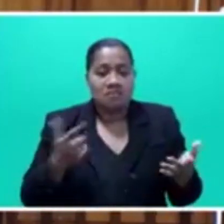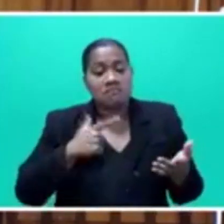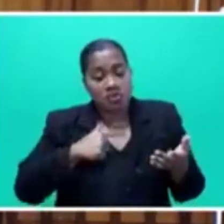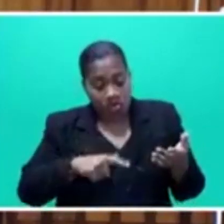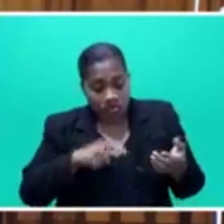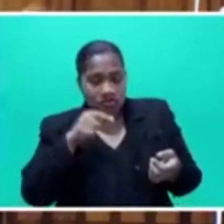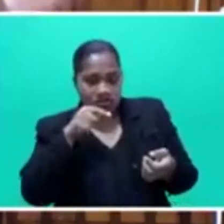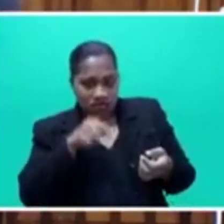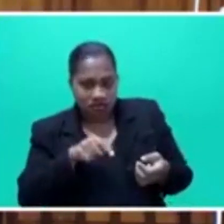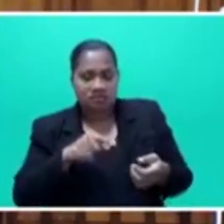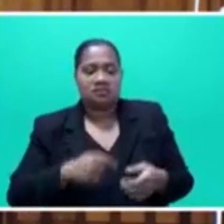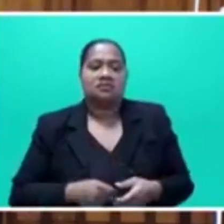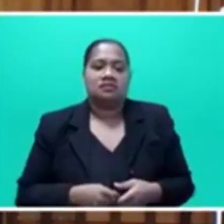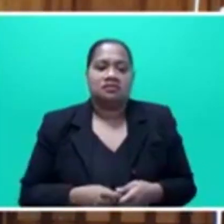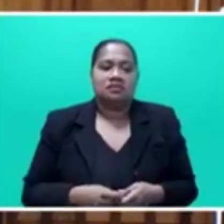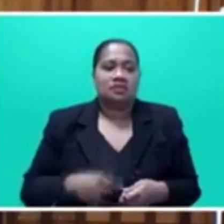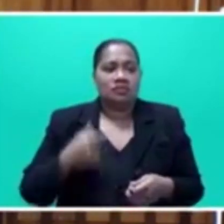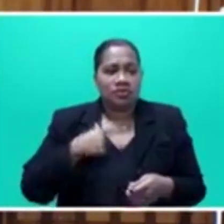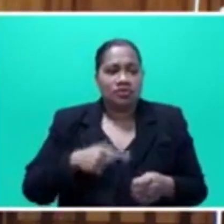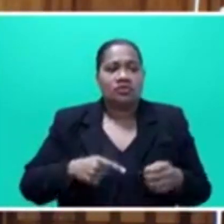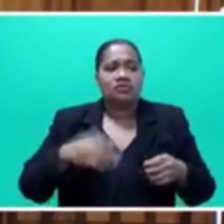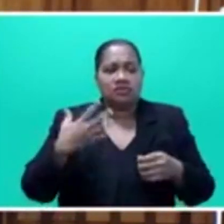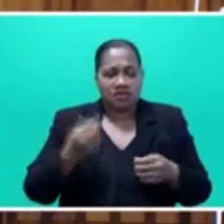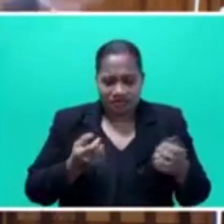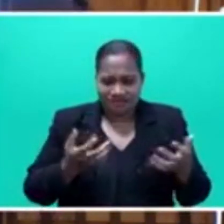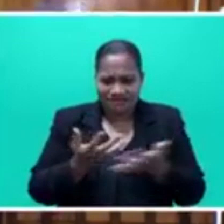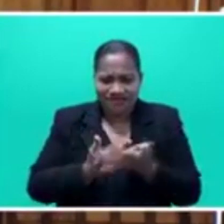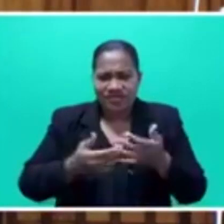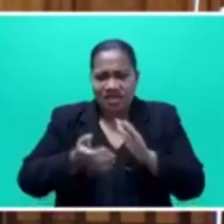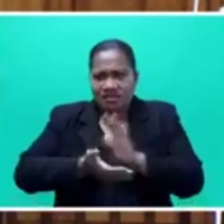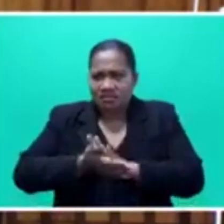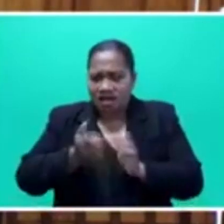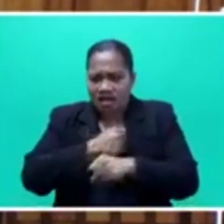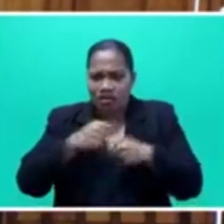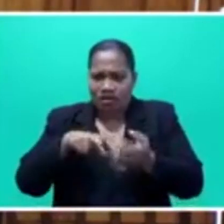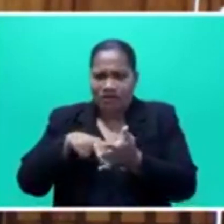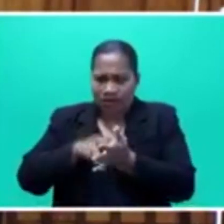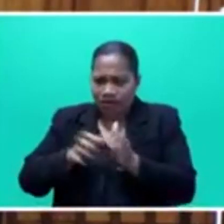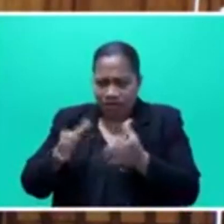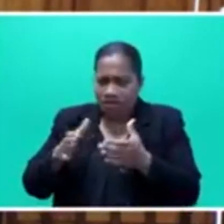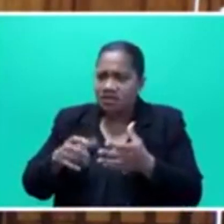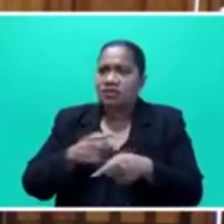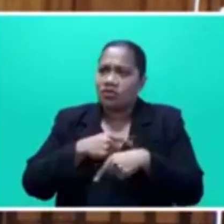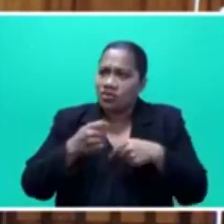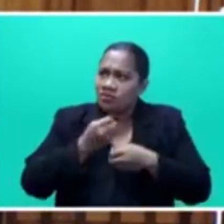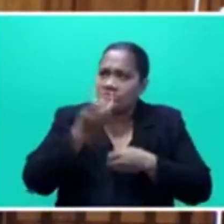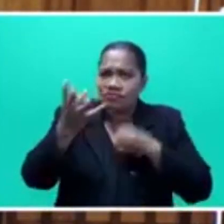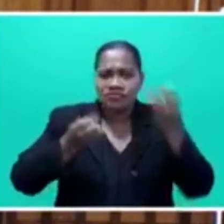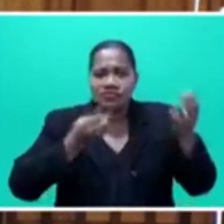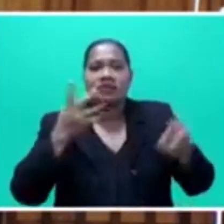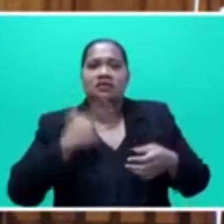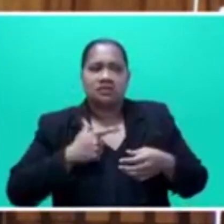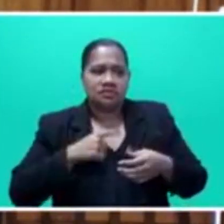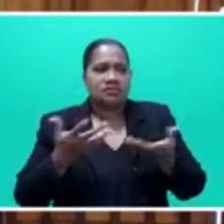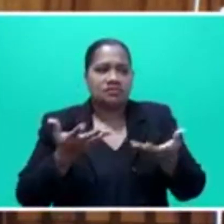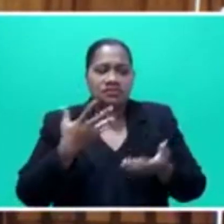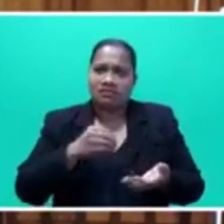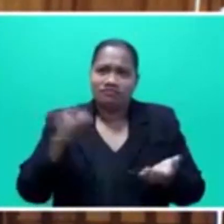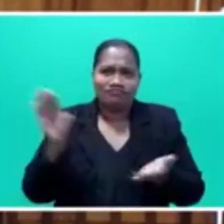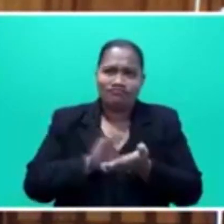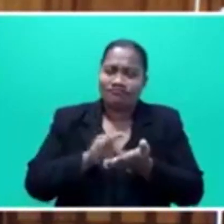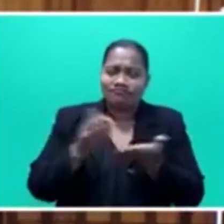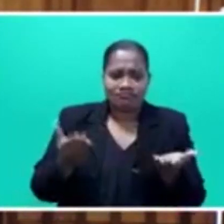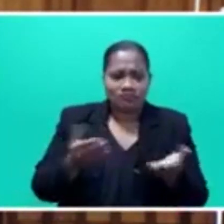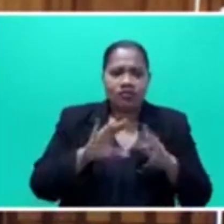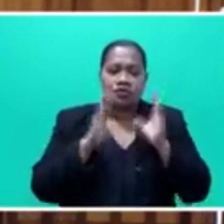because of the discourse, because of highlighting our vulnerability, we are now getting concessional financing for ADB. We got concessional financing from the World Bank,